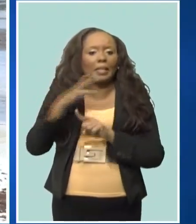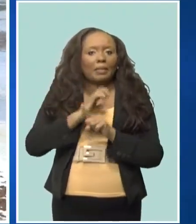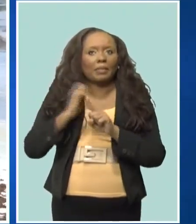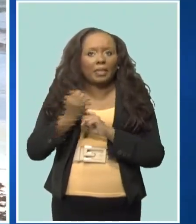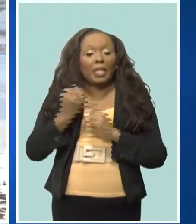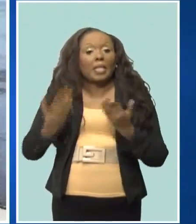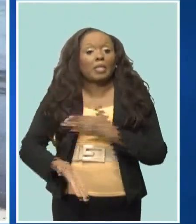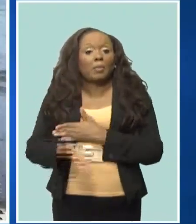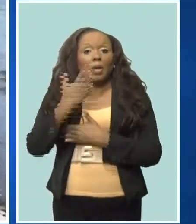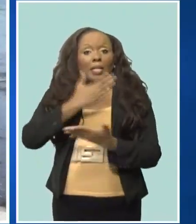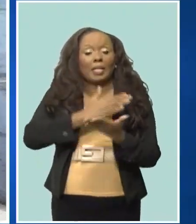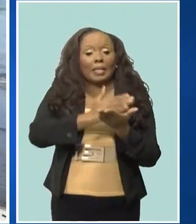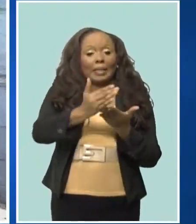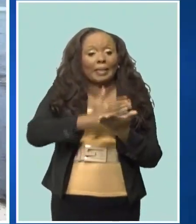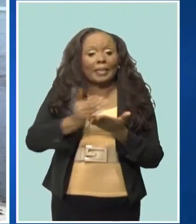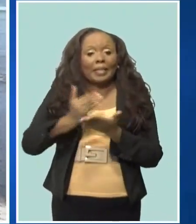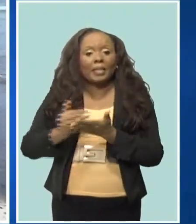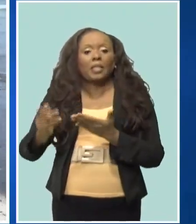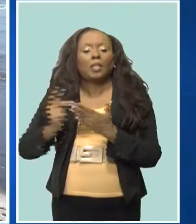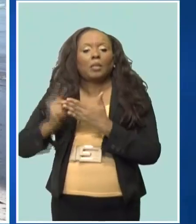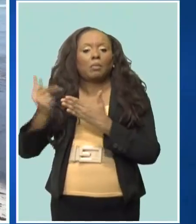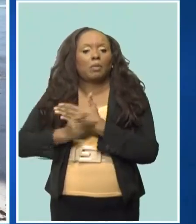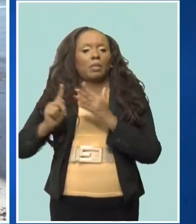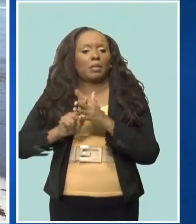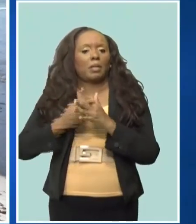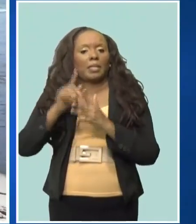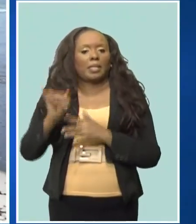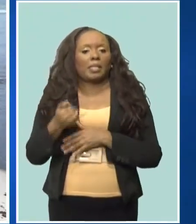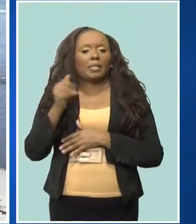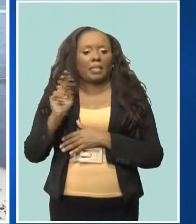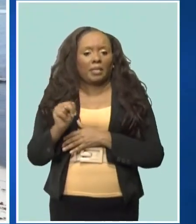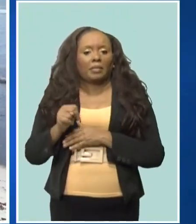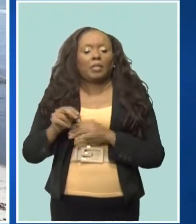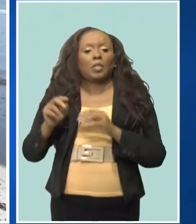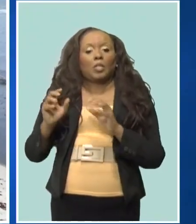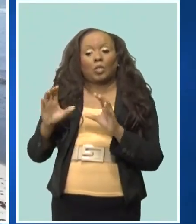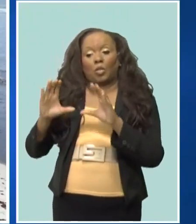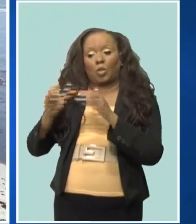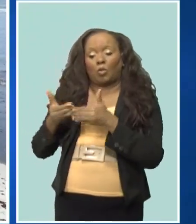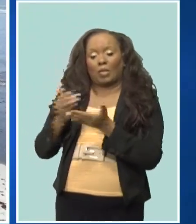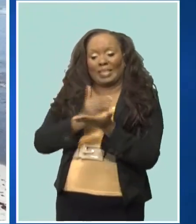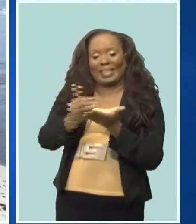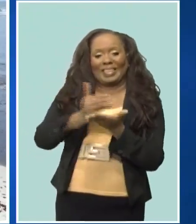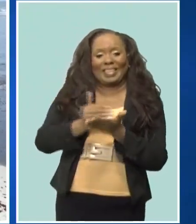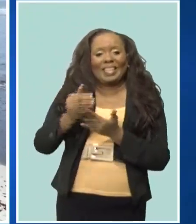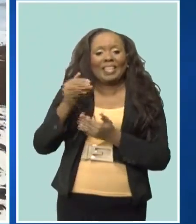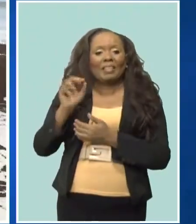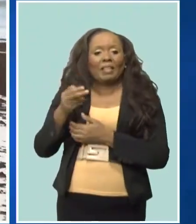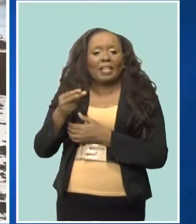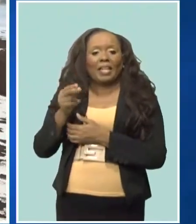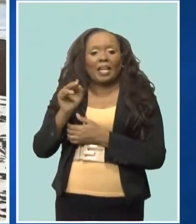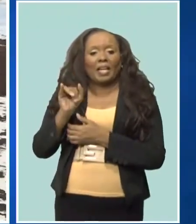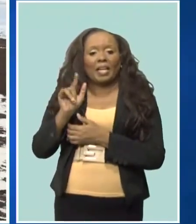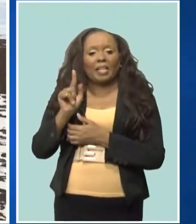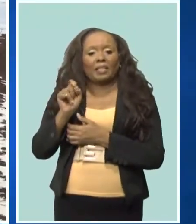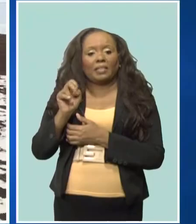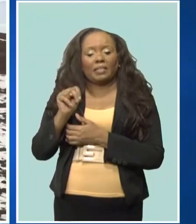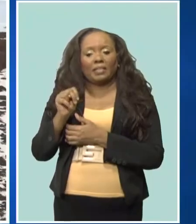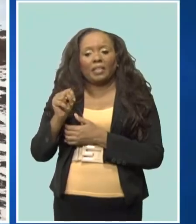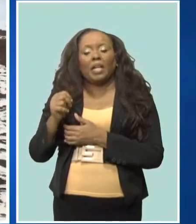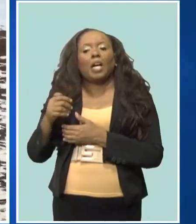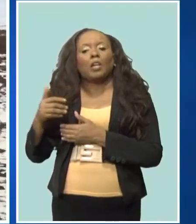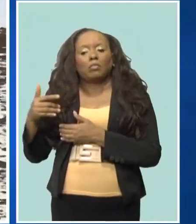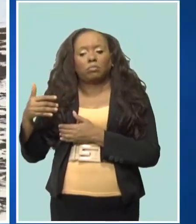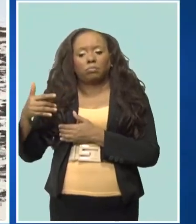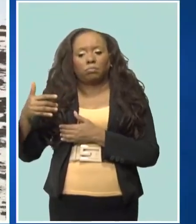News understands the program started in January, with the group beginning clearing from Hilton, Barbados, and they will traverse up the coast